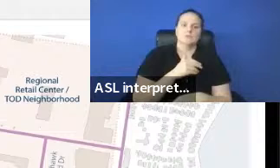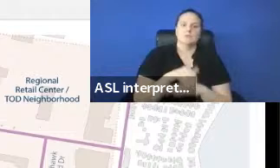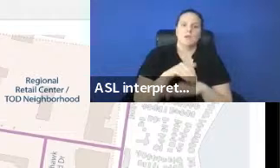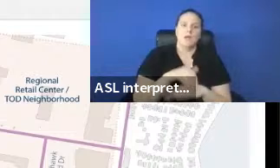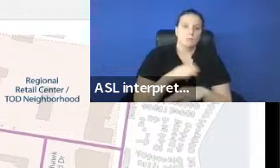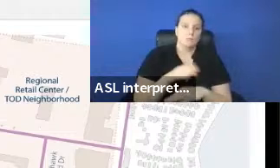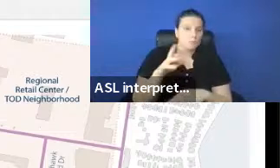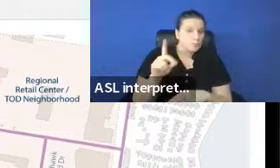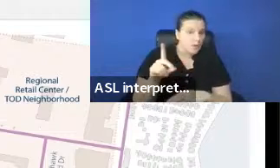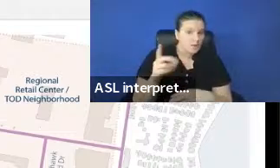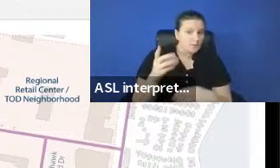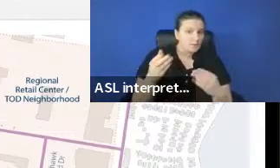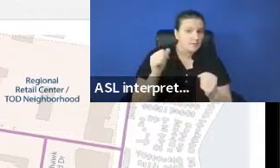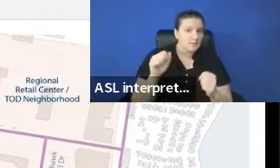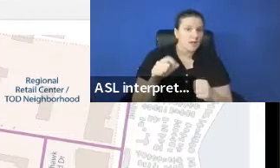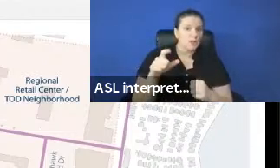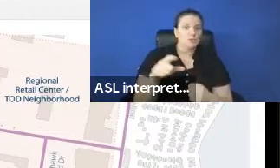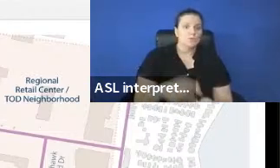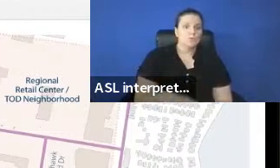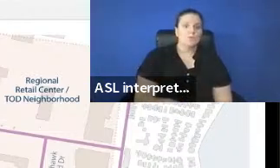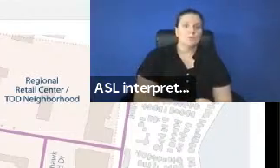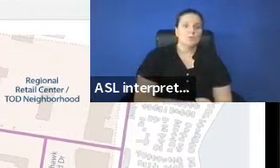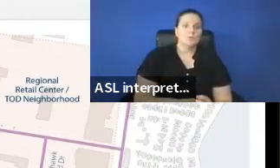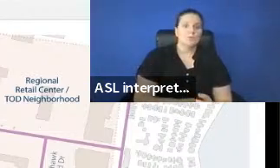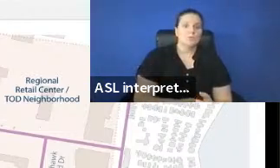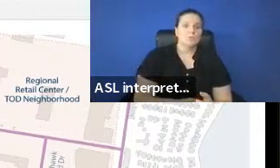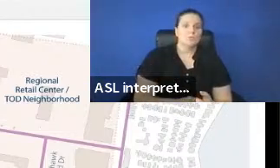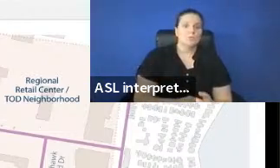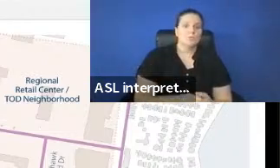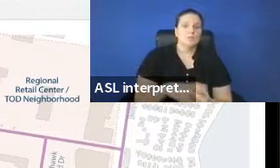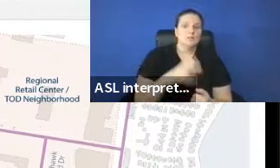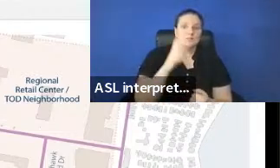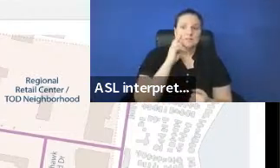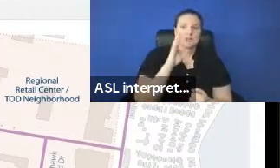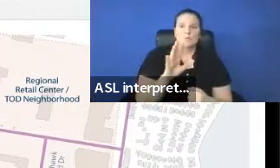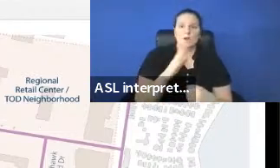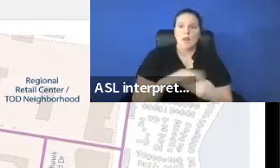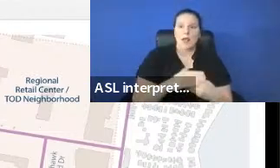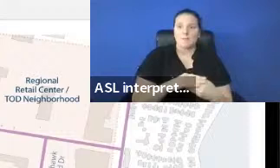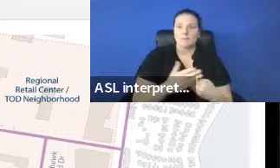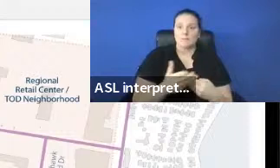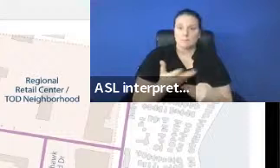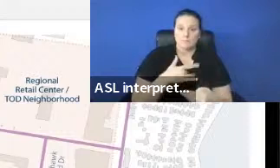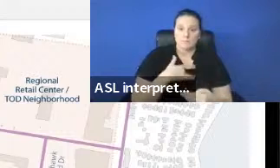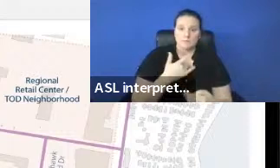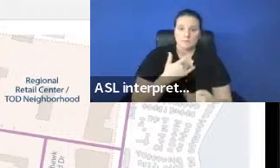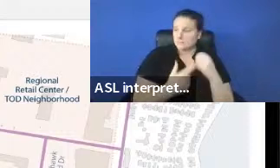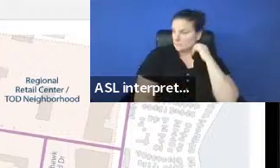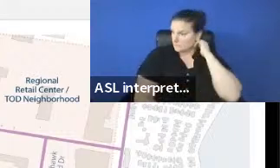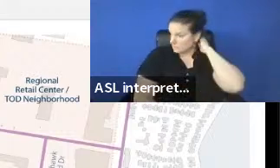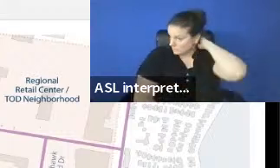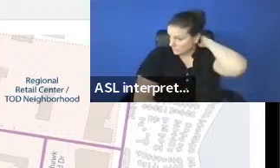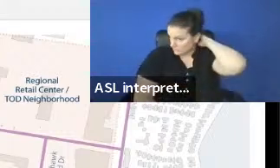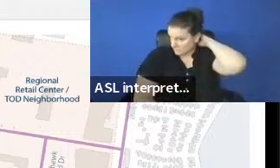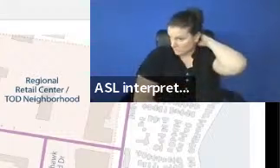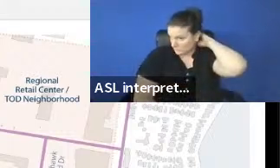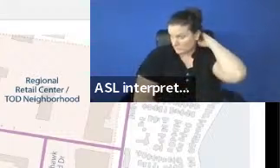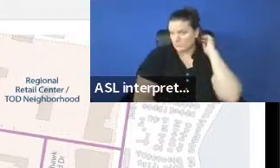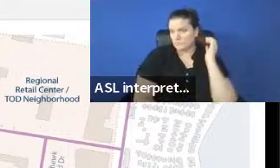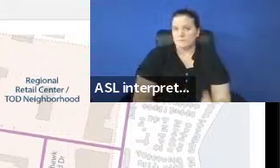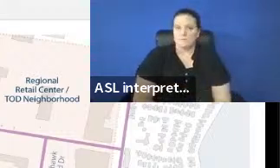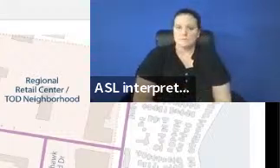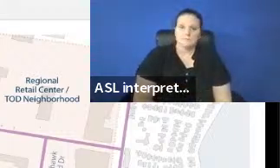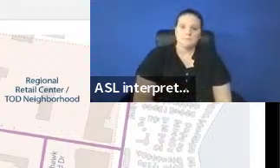maybe Brad, if you can see what's on your laptop there that's being powered by a